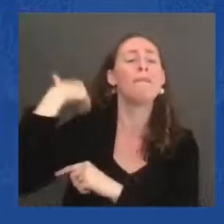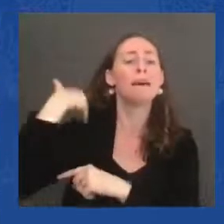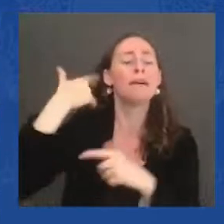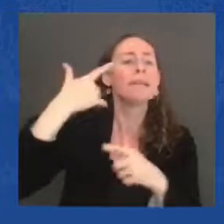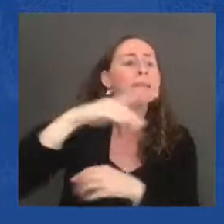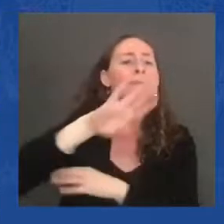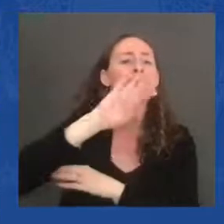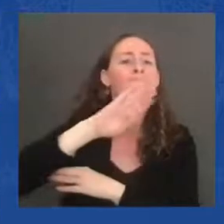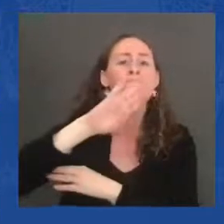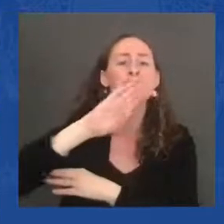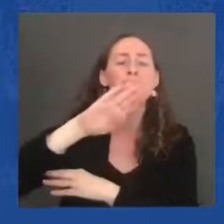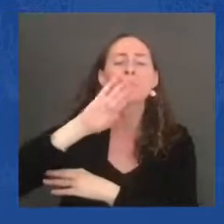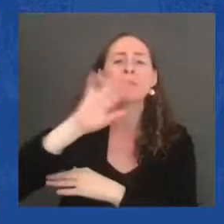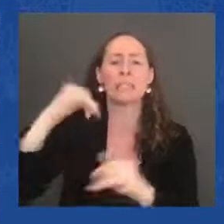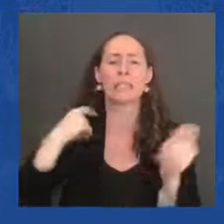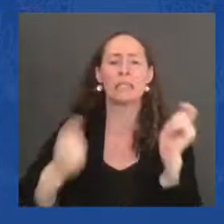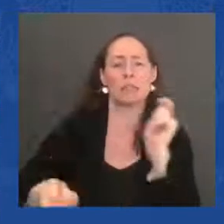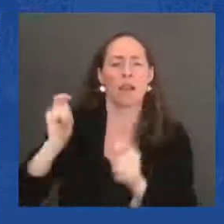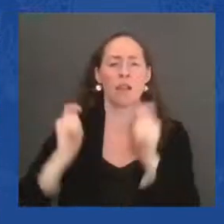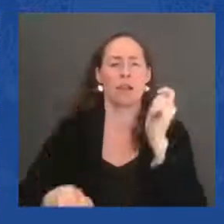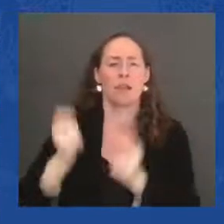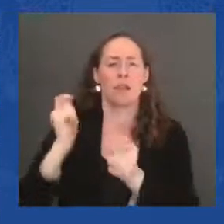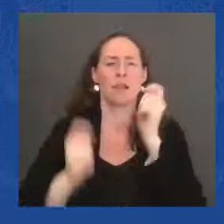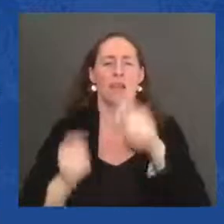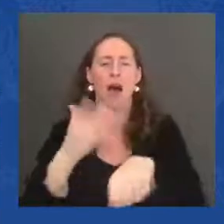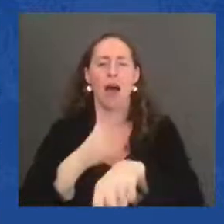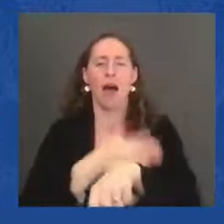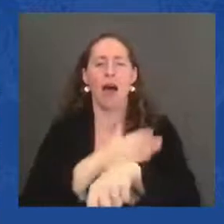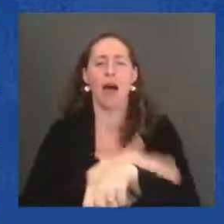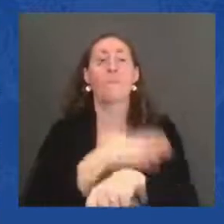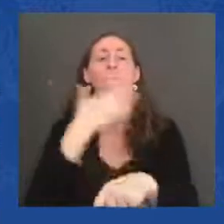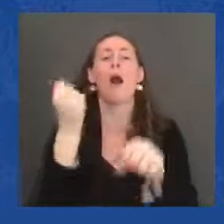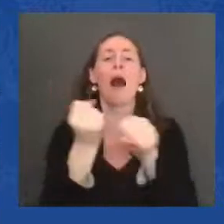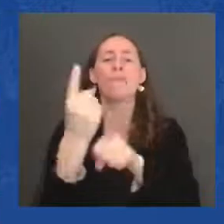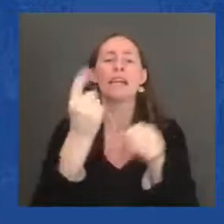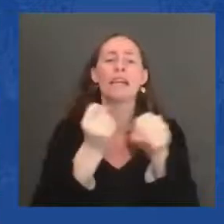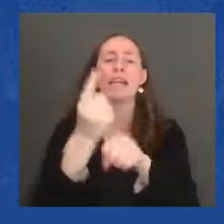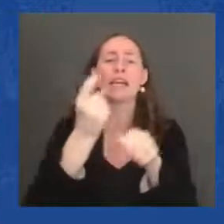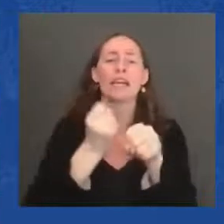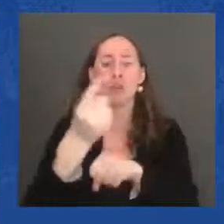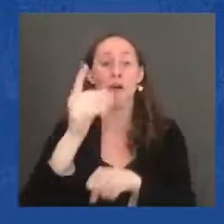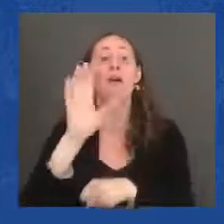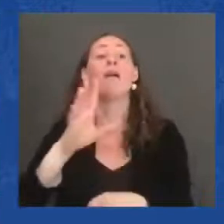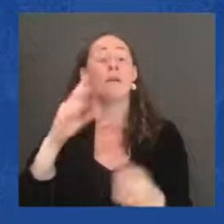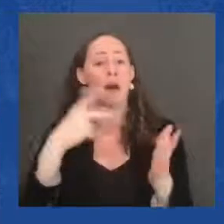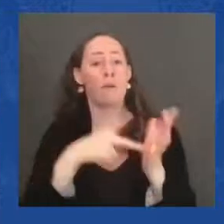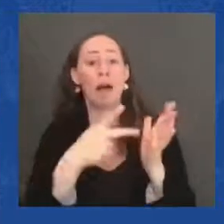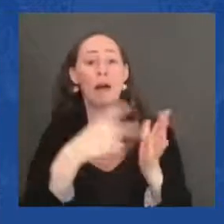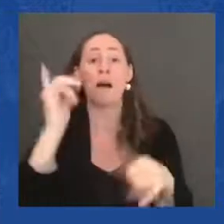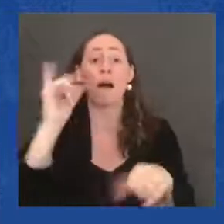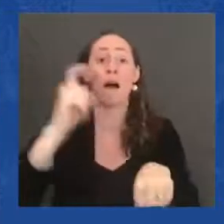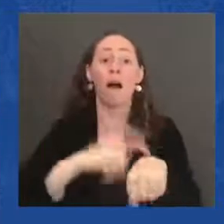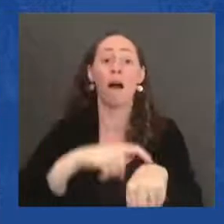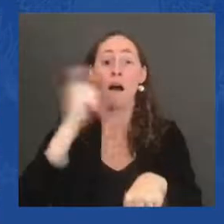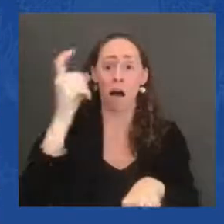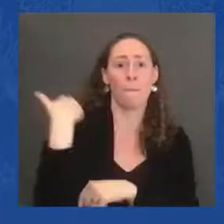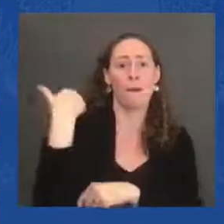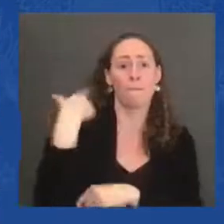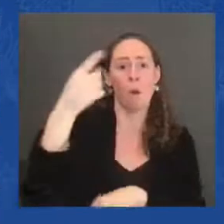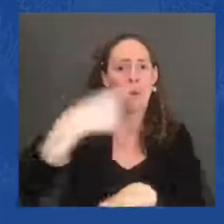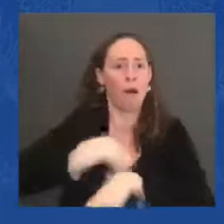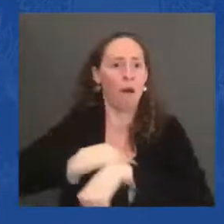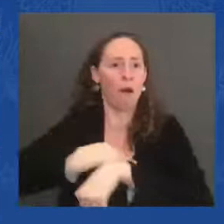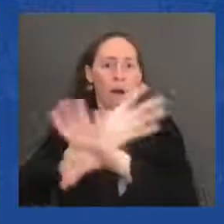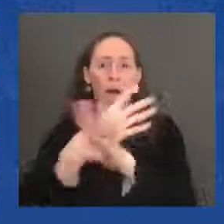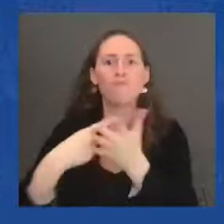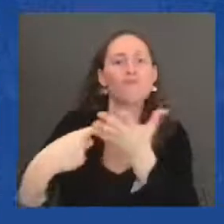the Western governors about two things. One of them, thank you for asking these men and women in our firefighting